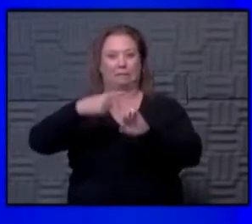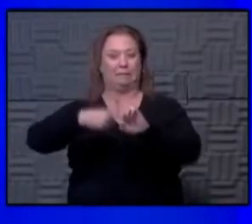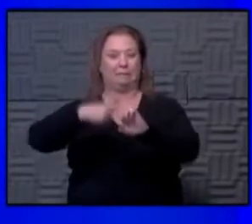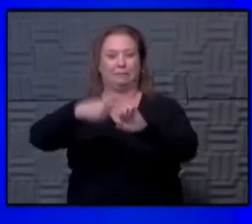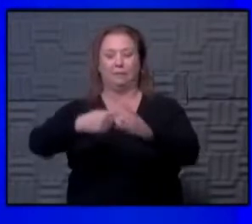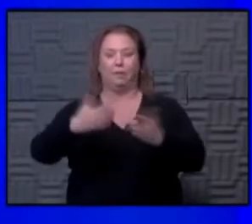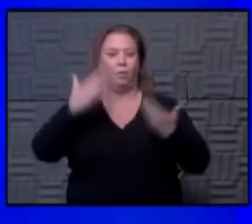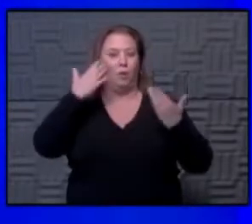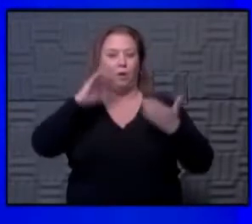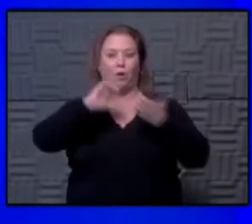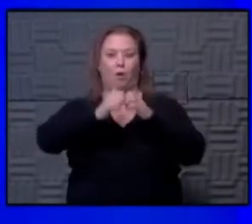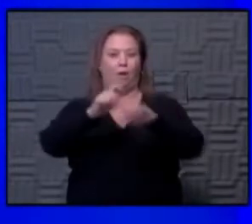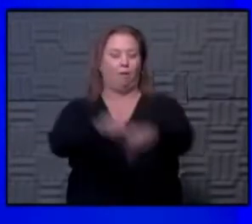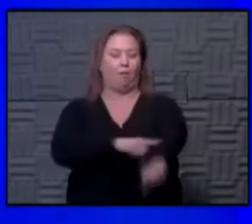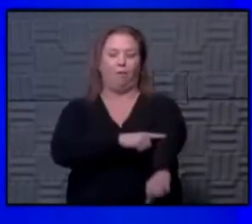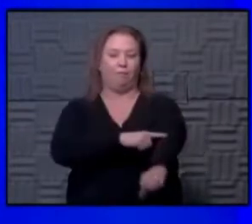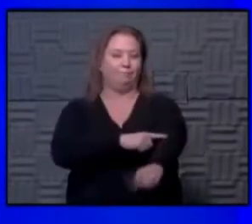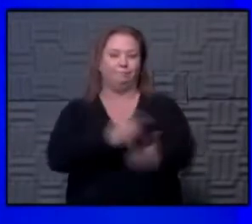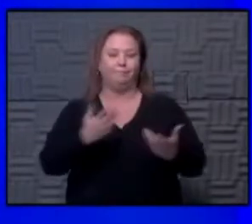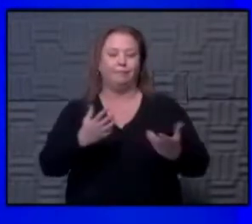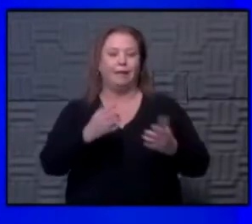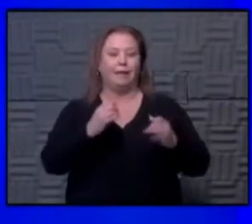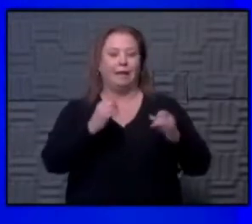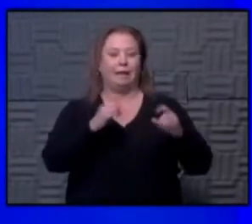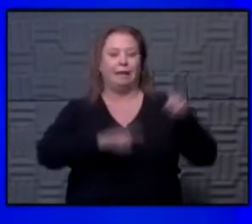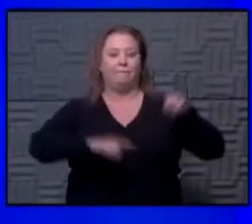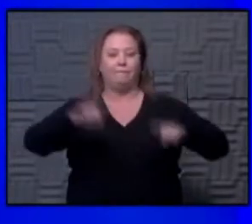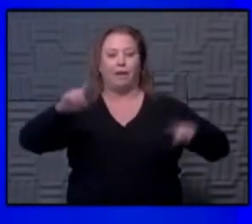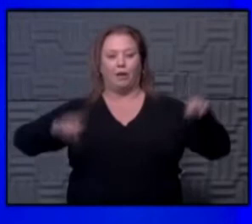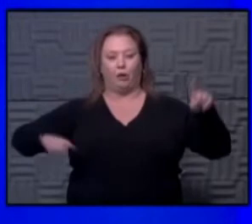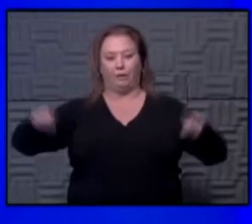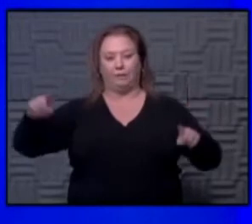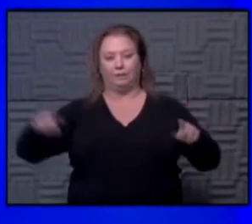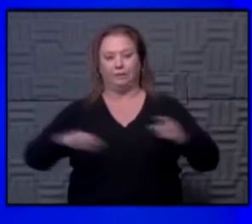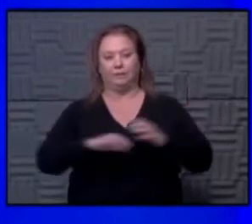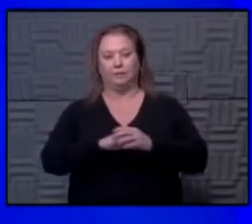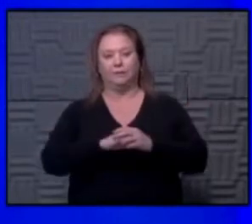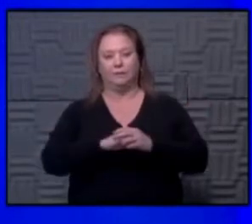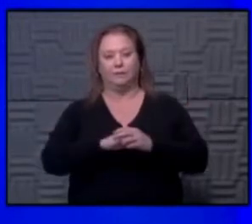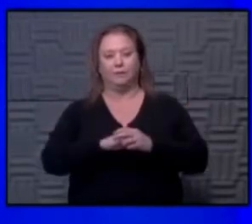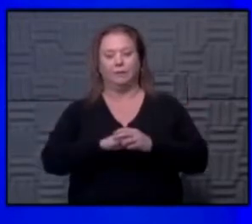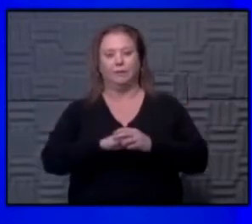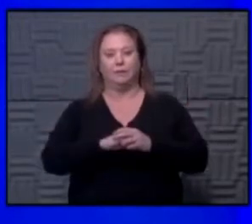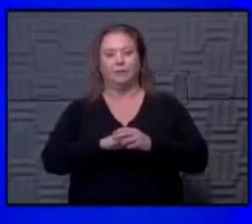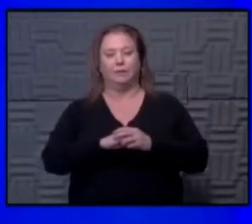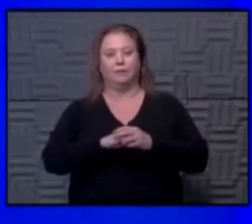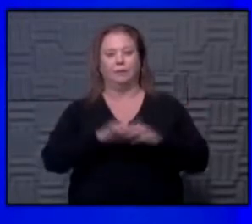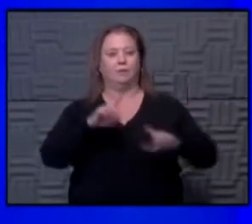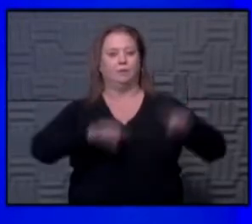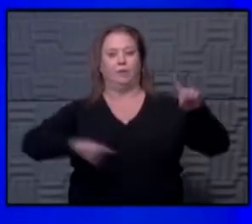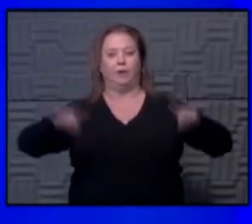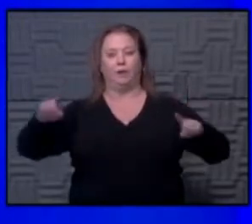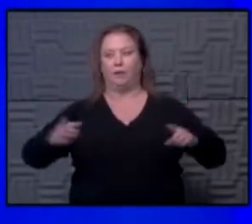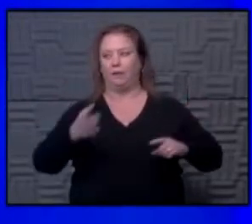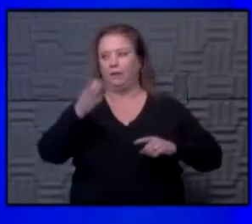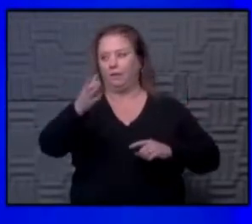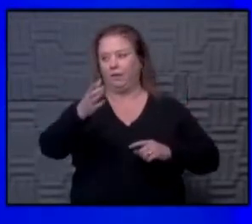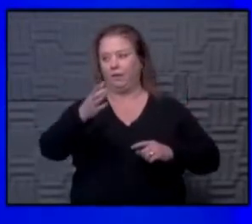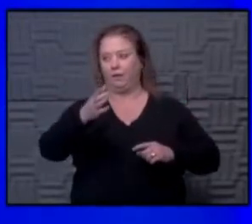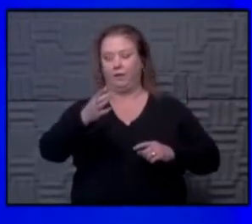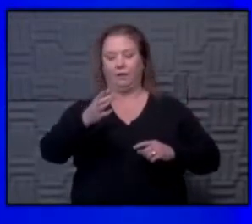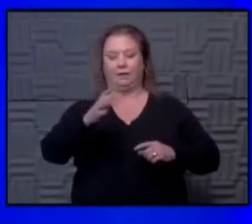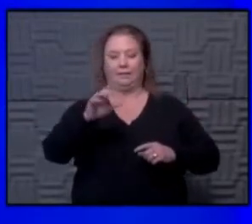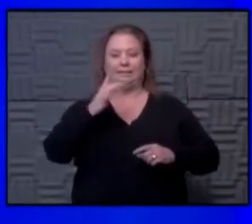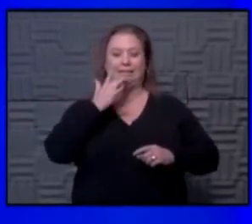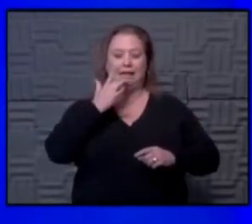how long, and it varies from person to person. There is a lot of variability, though, in there, whether it's loss of